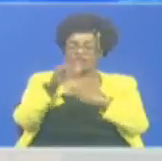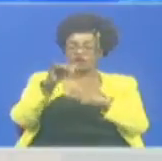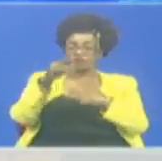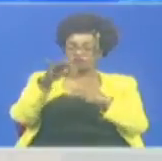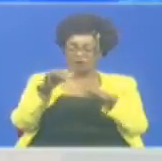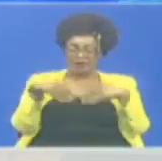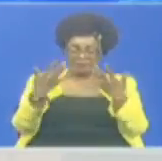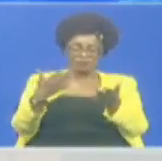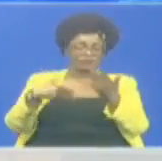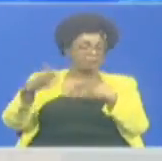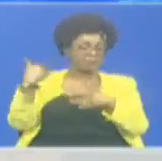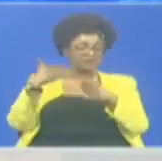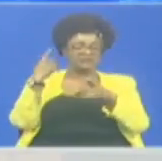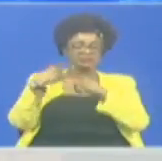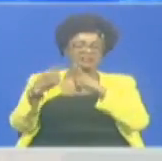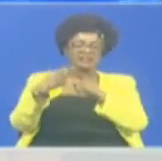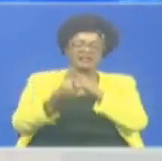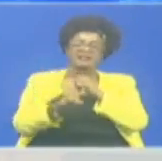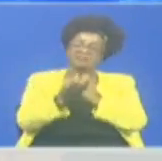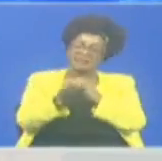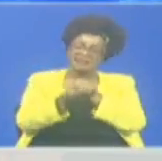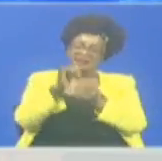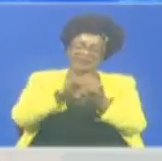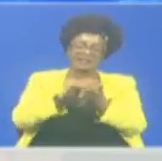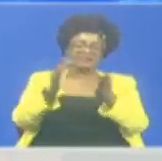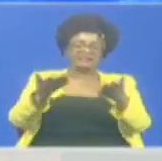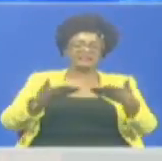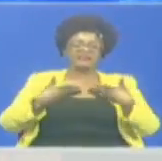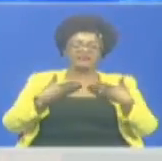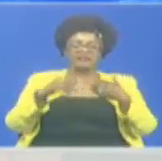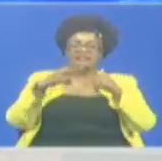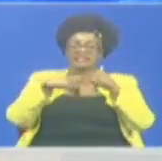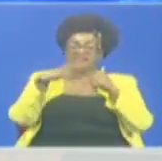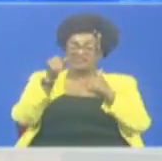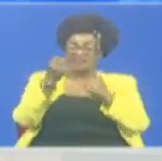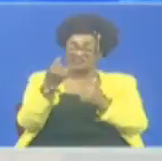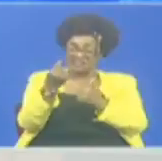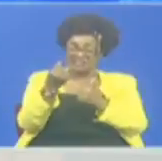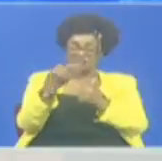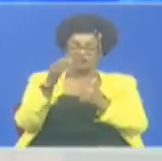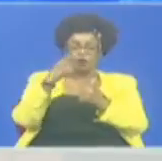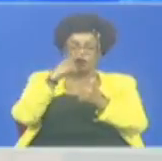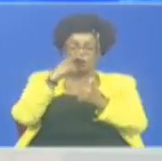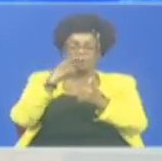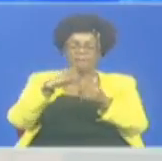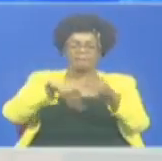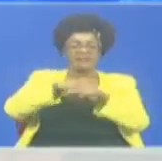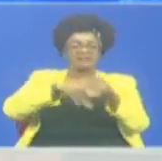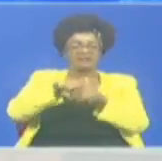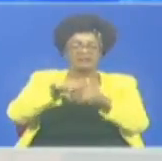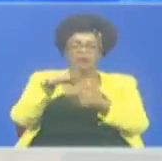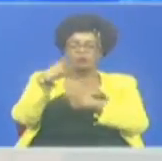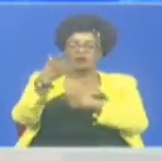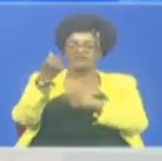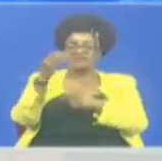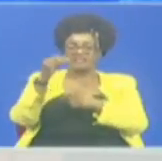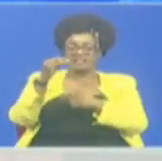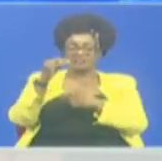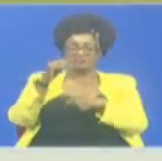past experiences, explaining that he received 75 shillings for home matches and only 150 for the away